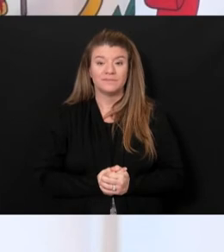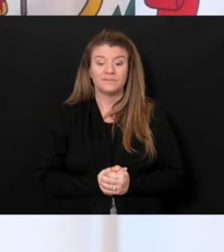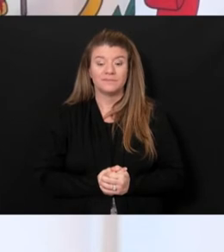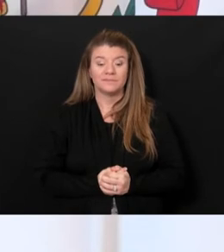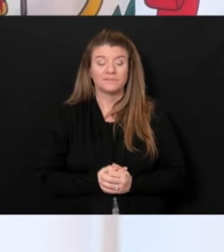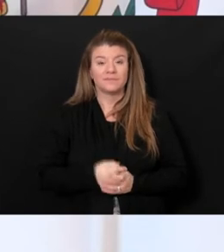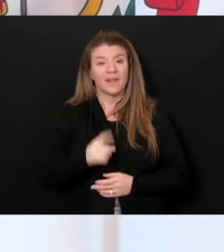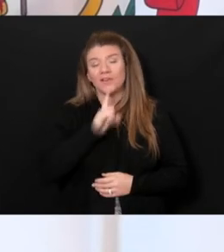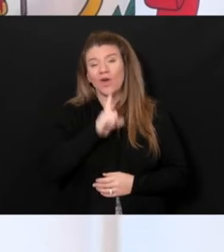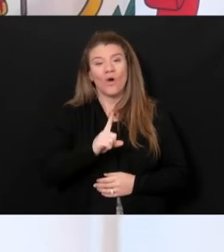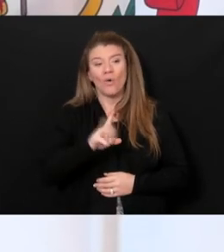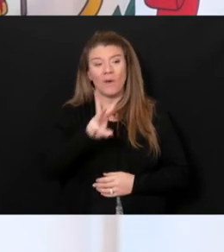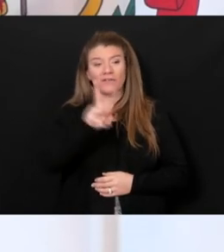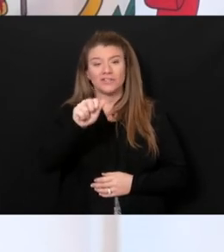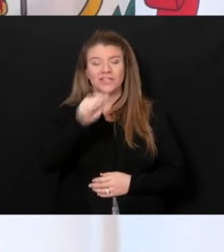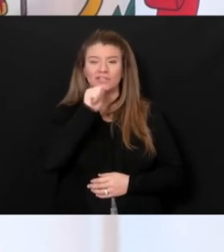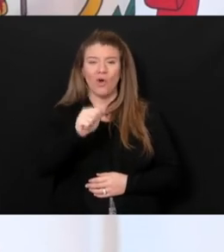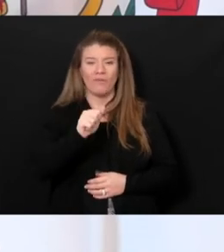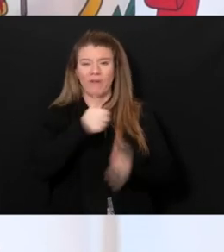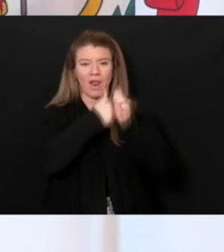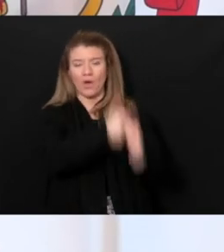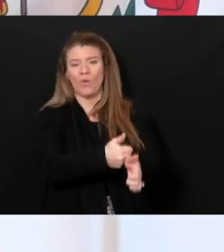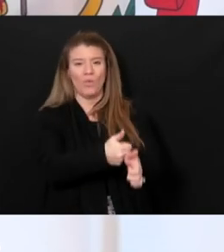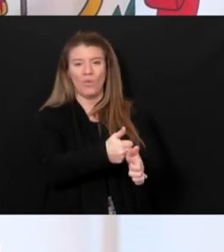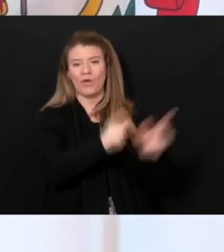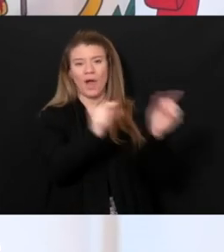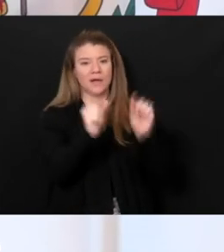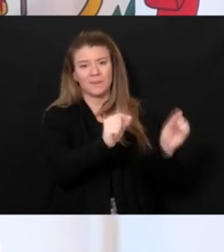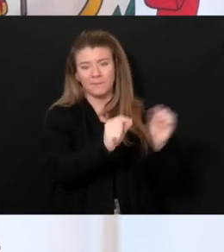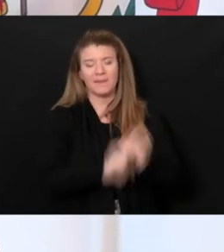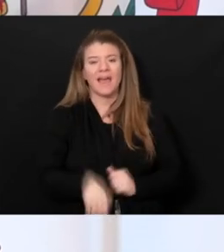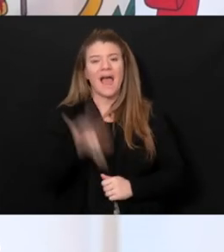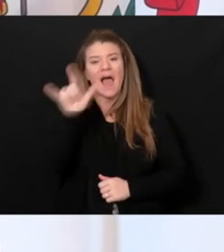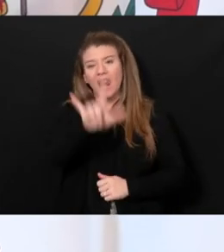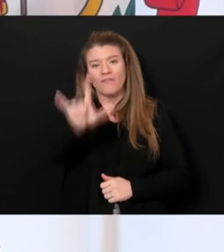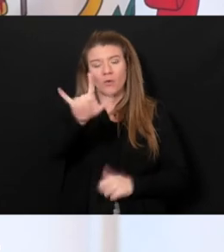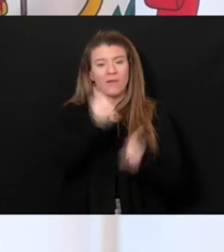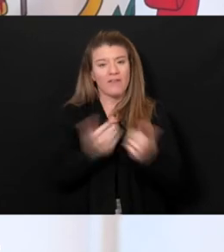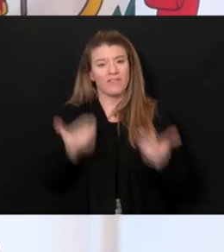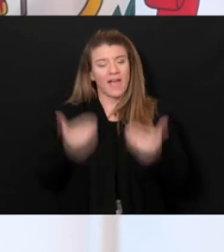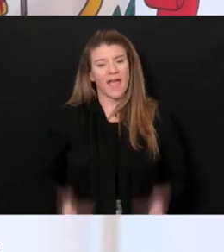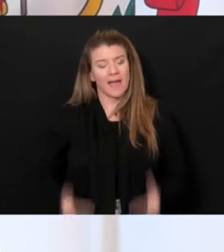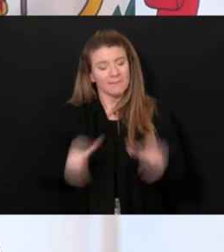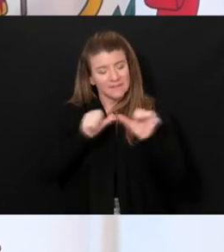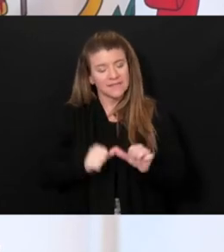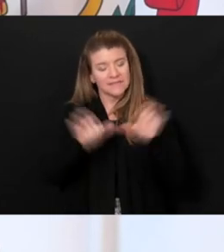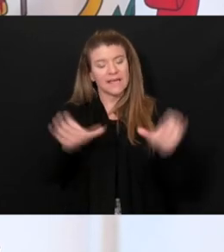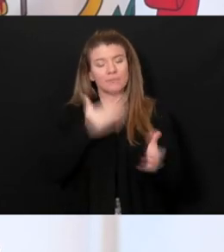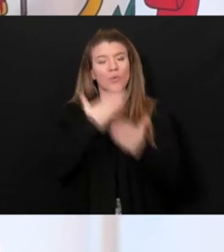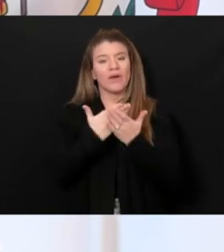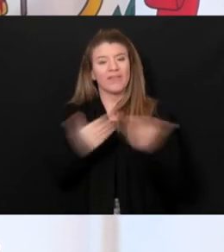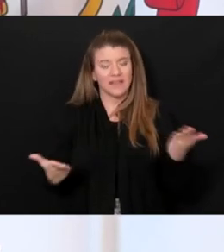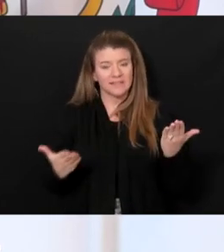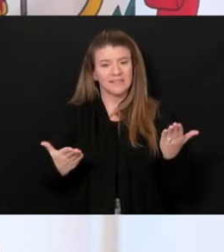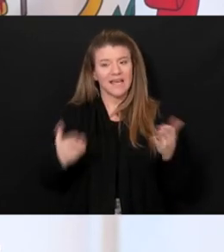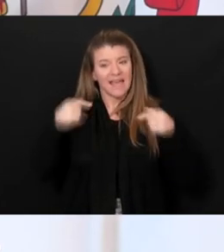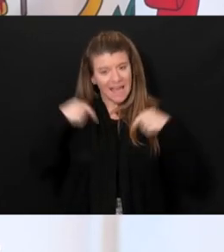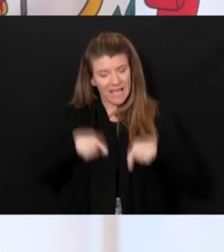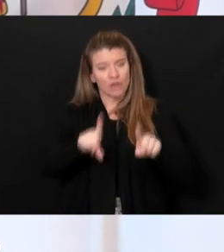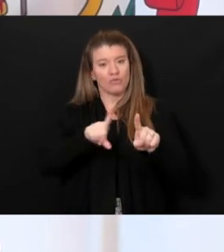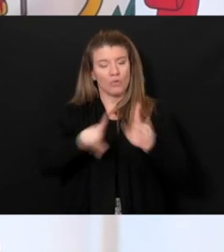that. Don't put up with the garbage. I love you with all my soul. Let's keep doing good stuff in West Virginia and get through